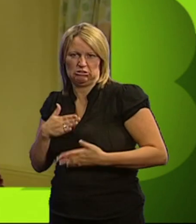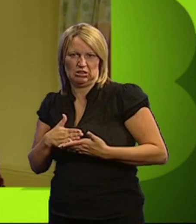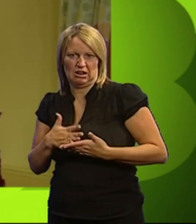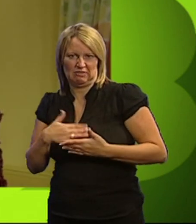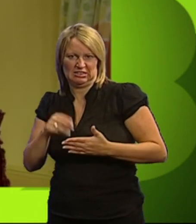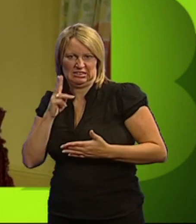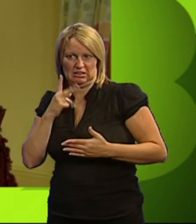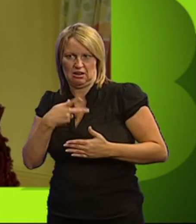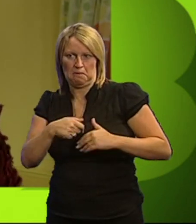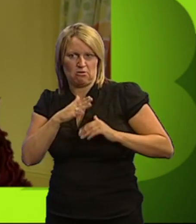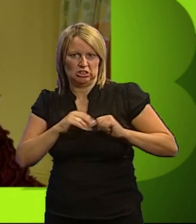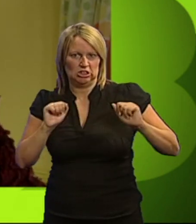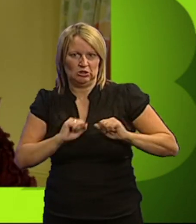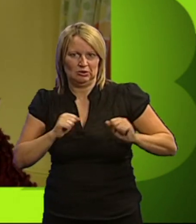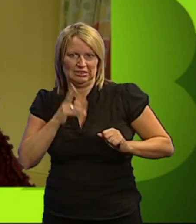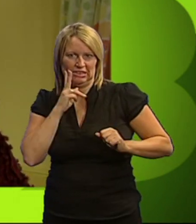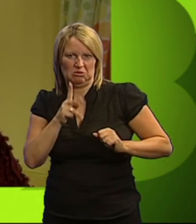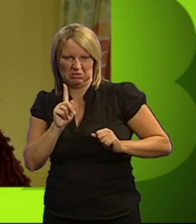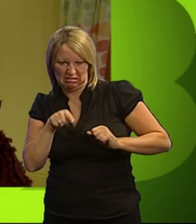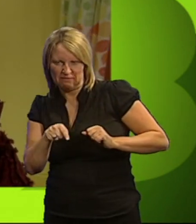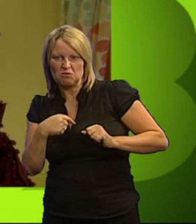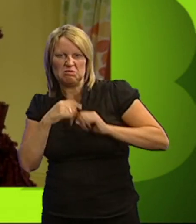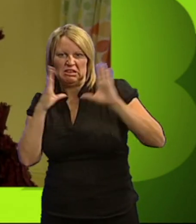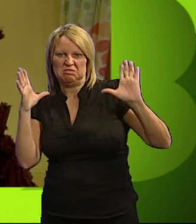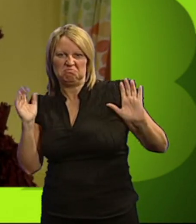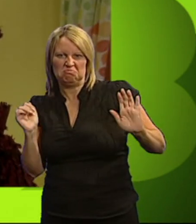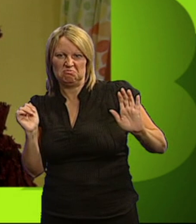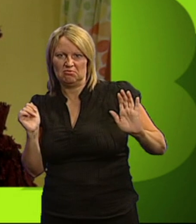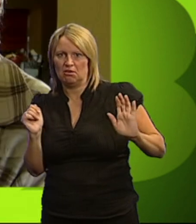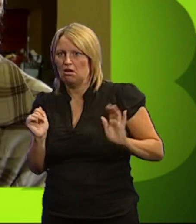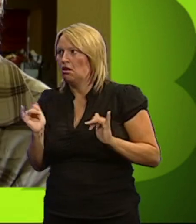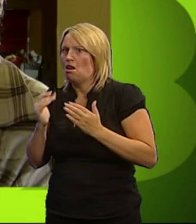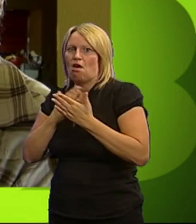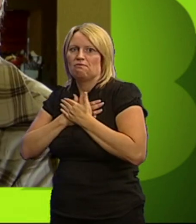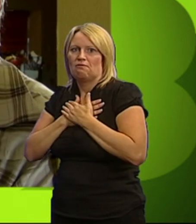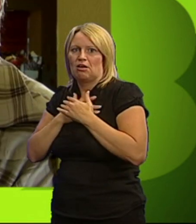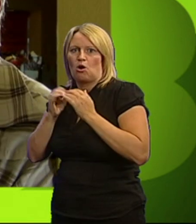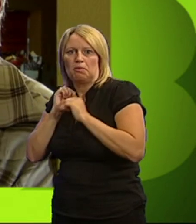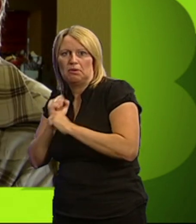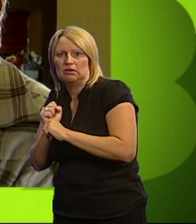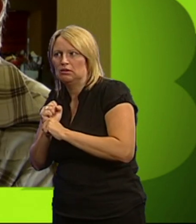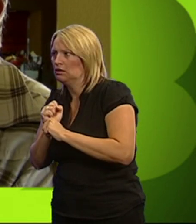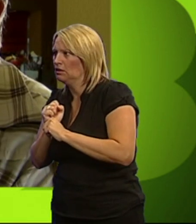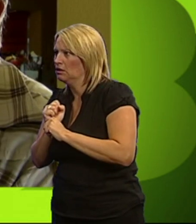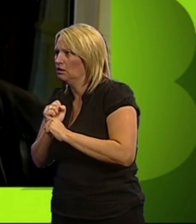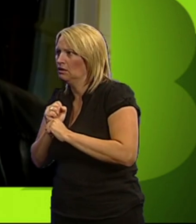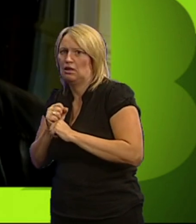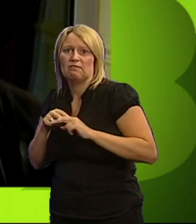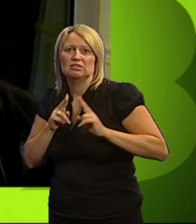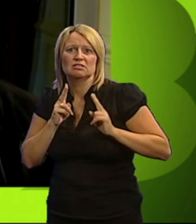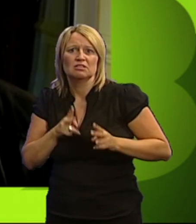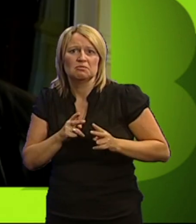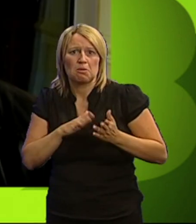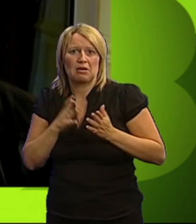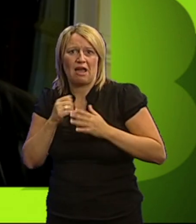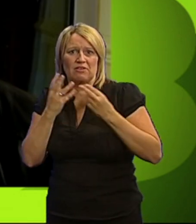we never got married. I couldn't see what was in it for me. It's a celebration of love and commitment. And if Dad dies, Mum